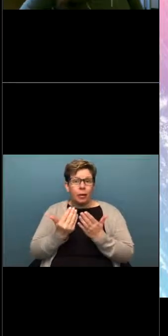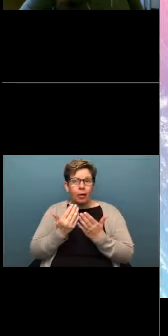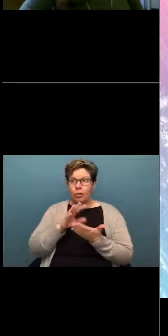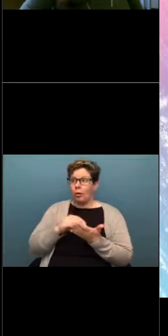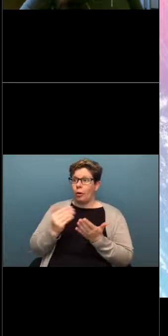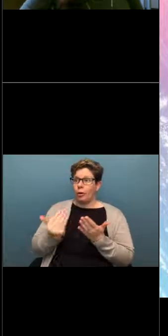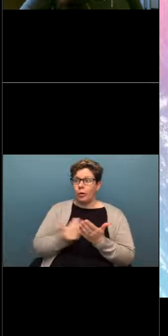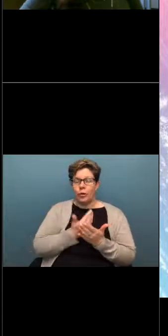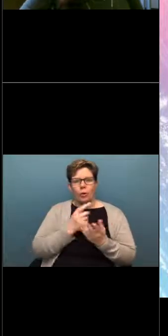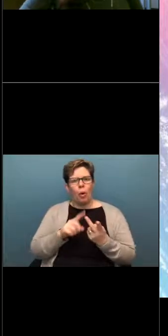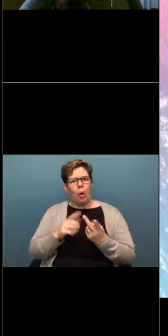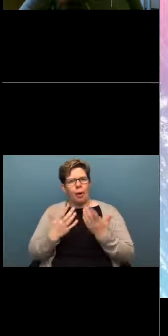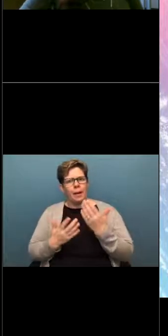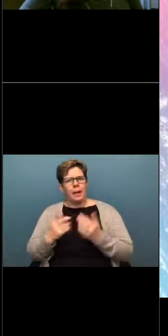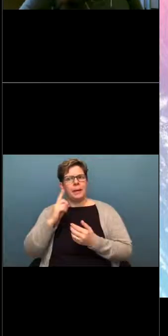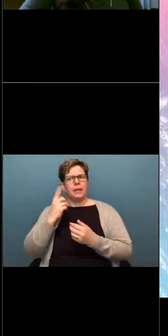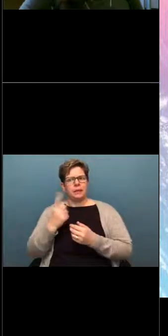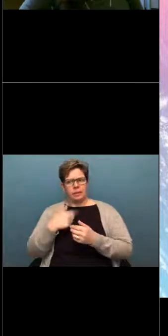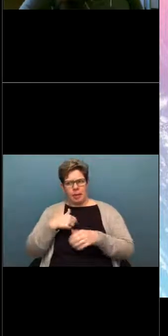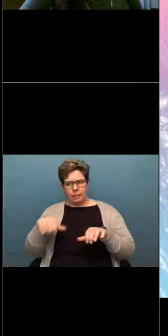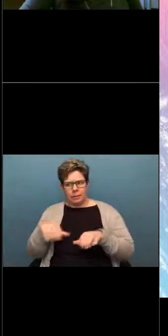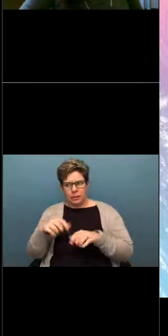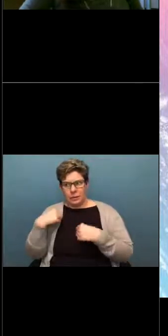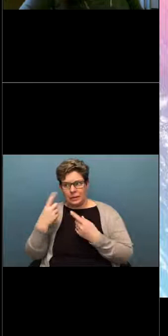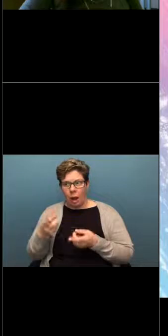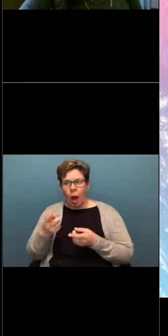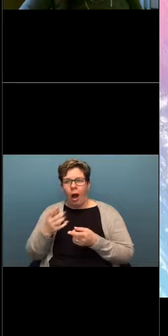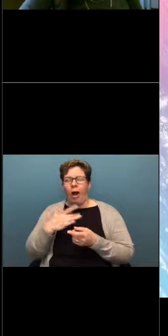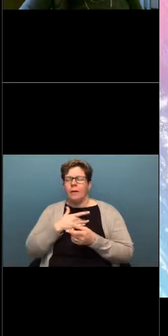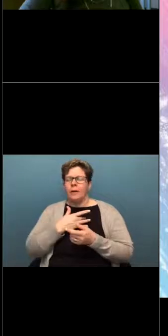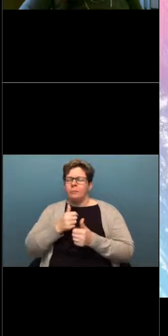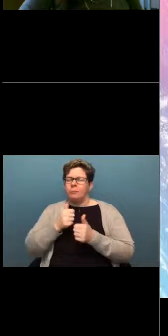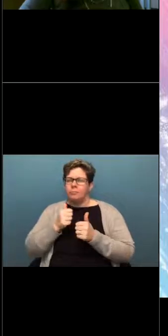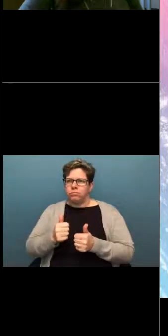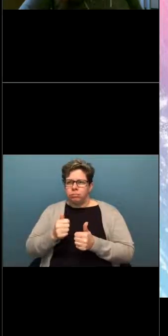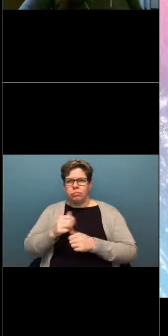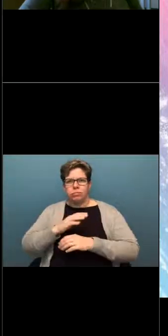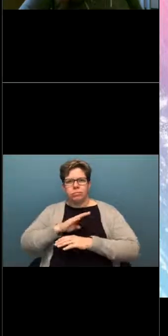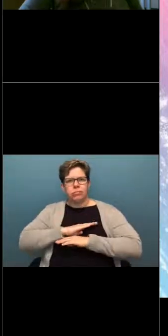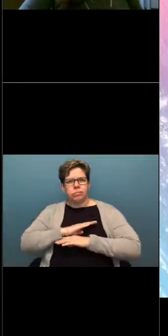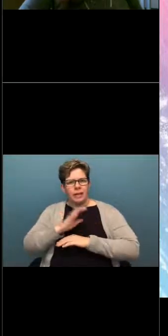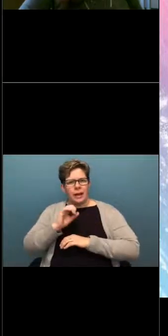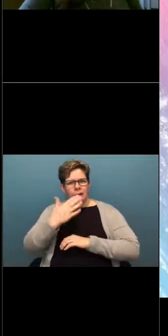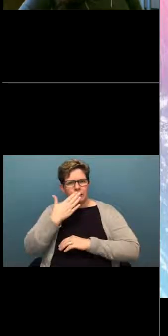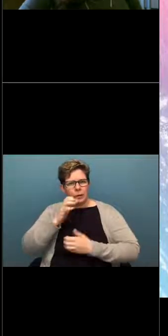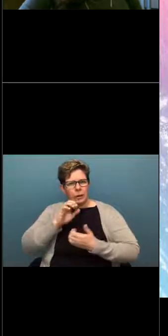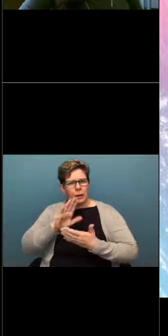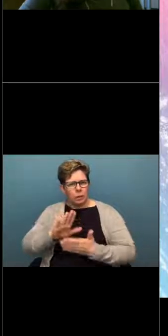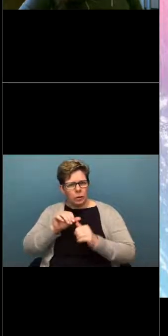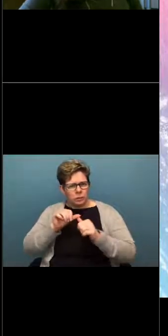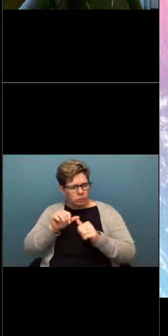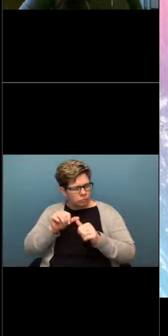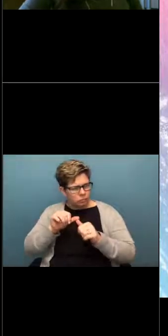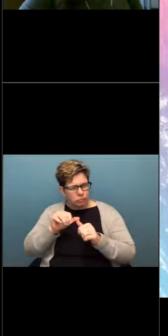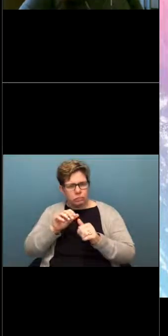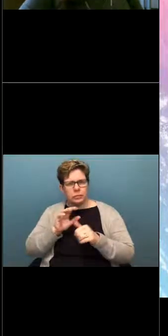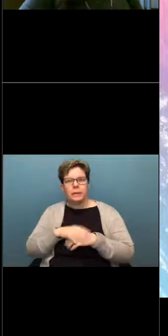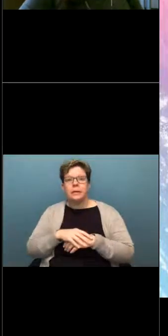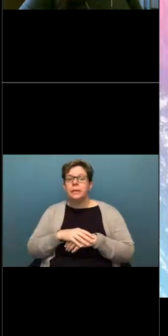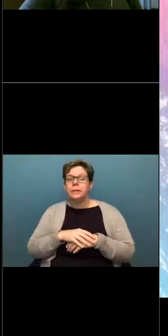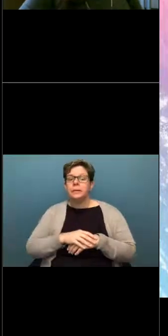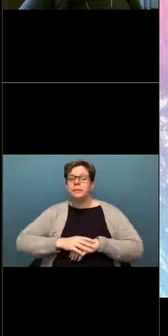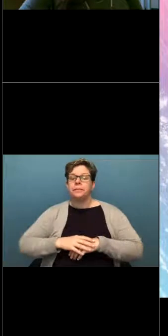you're already doing and it'll reinforce the idea and that that practice that you're already doing. I'd like to offer